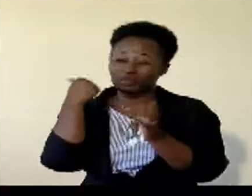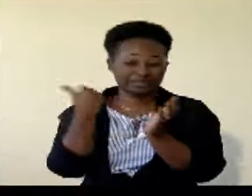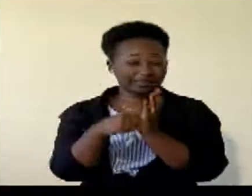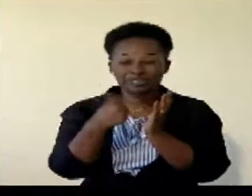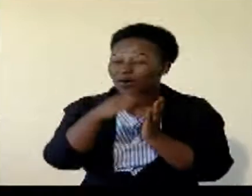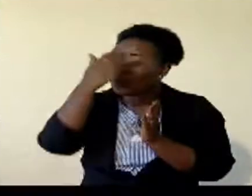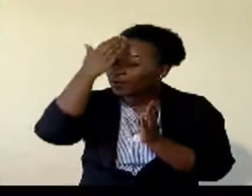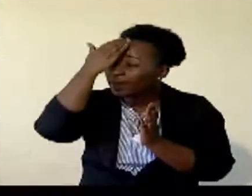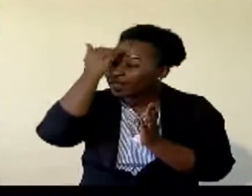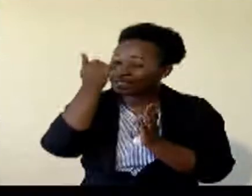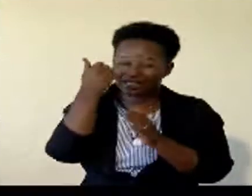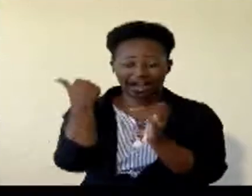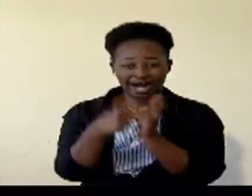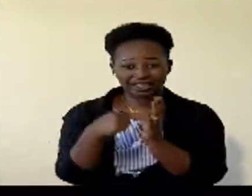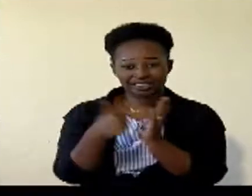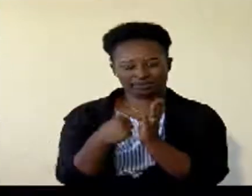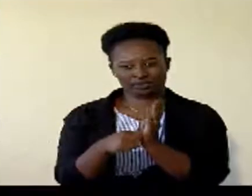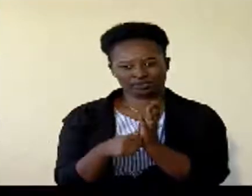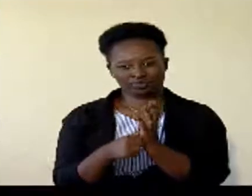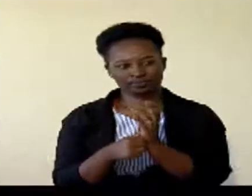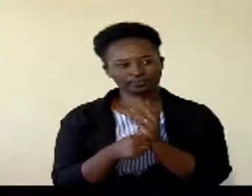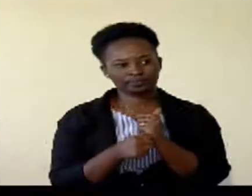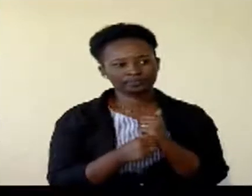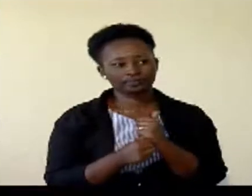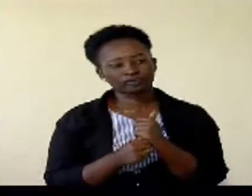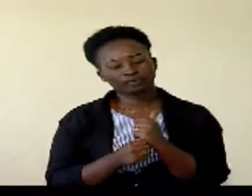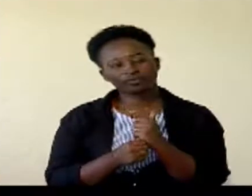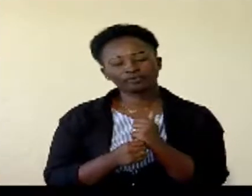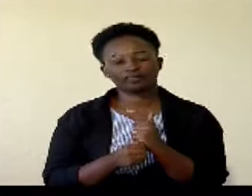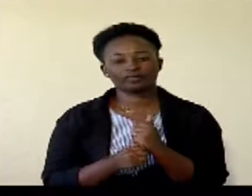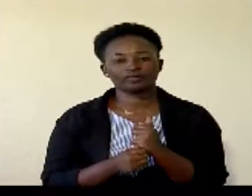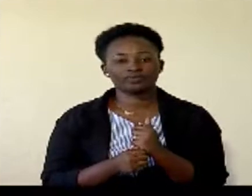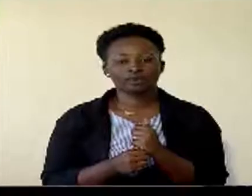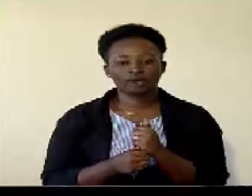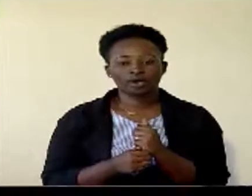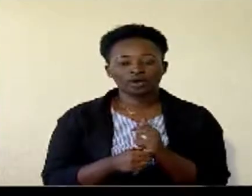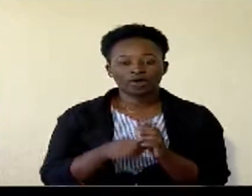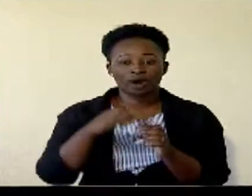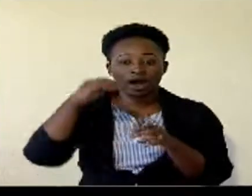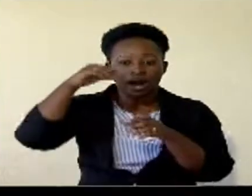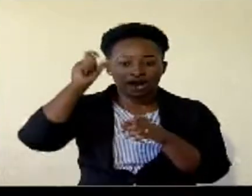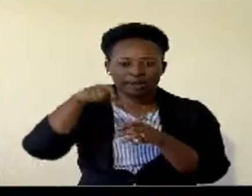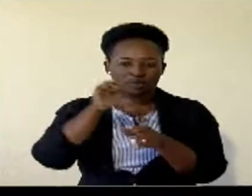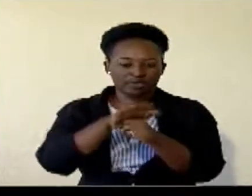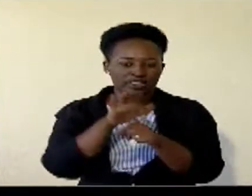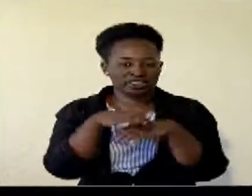So why is overloading dangerous? So overloading